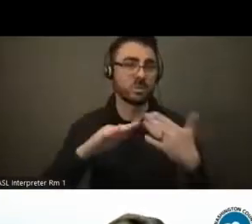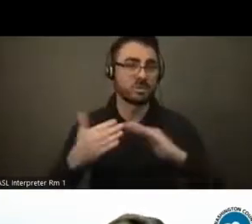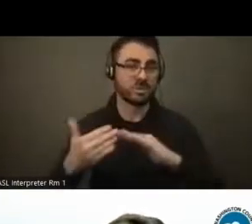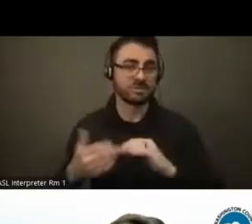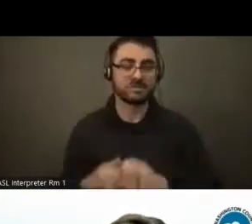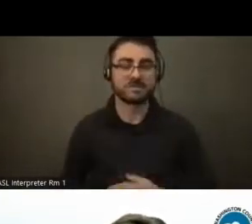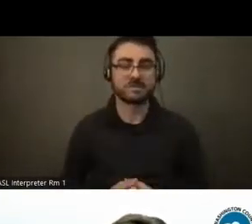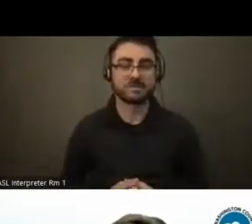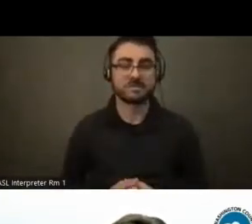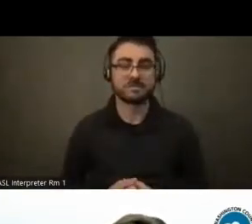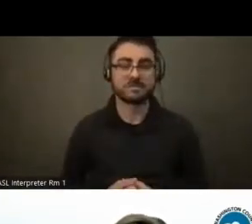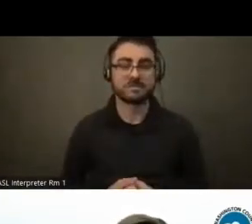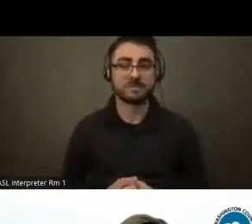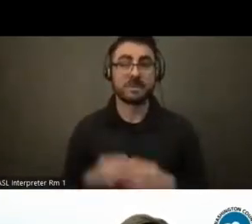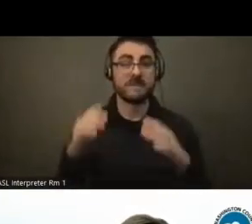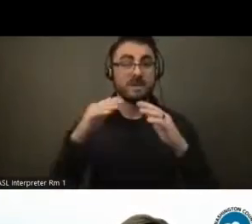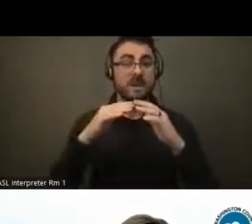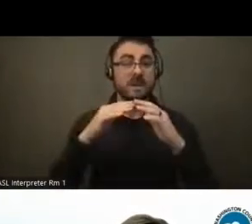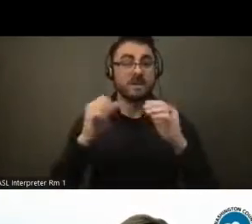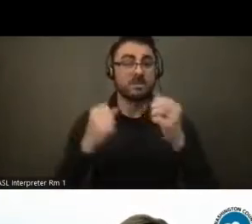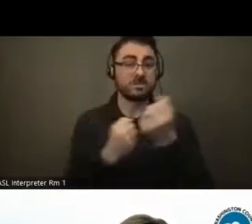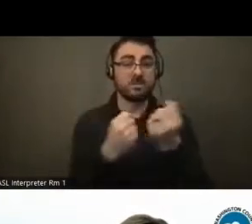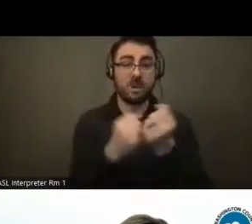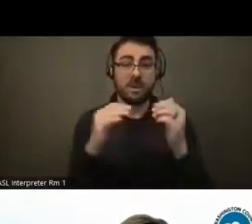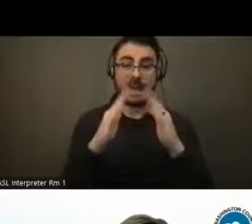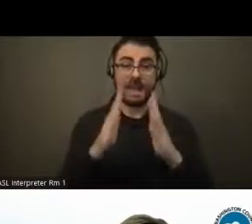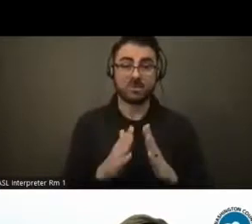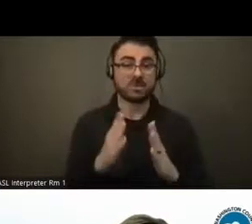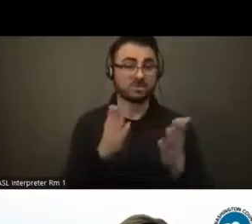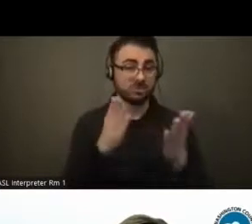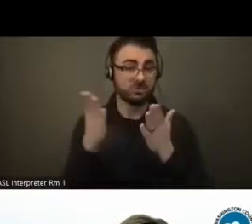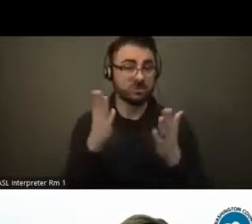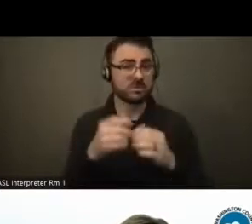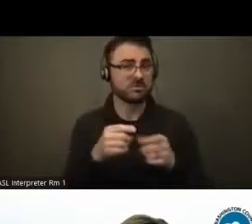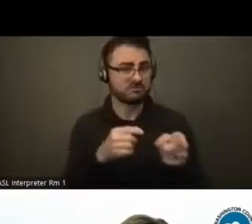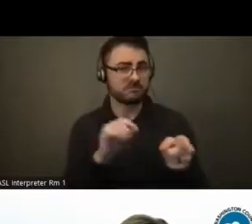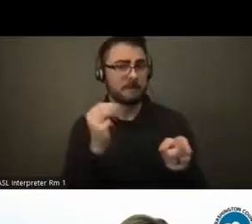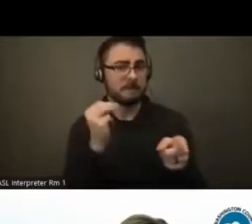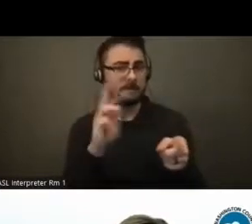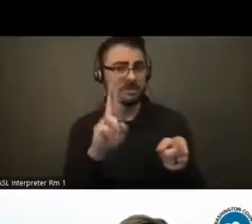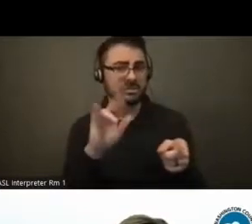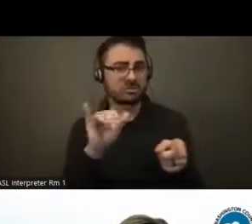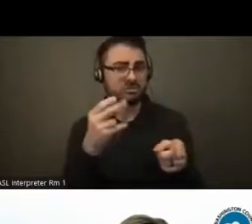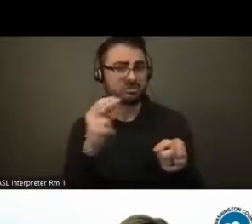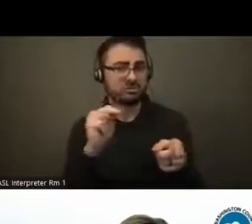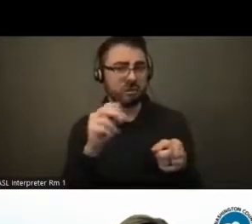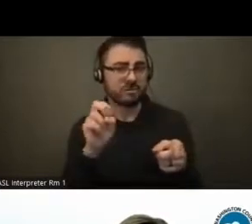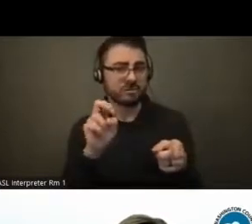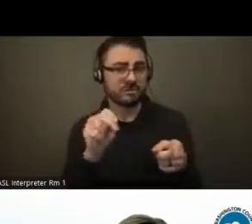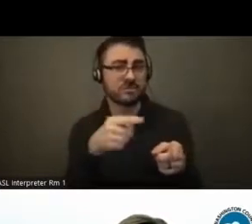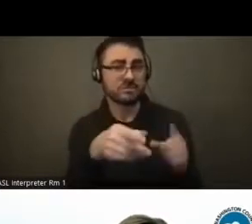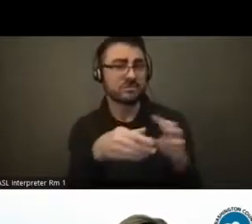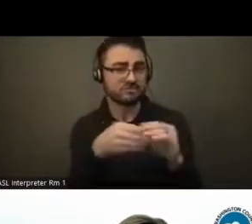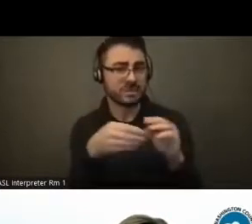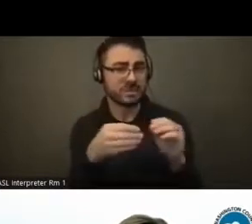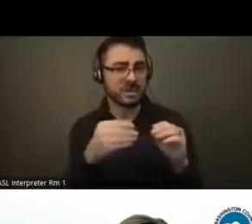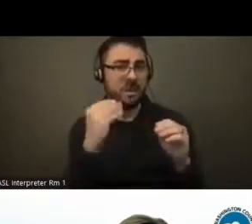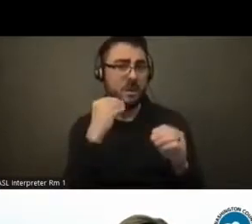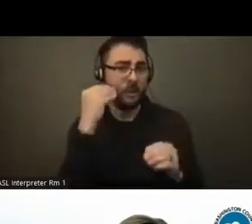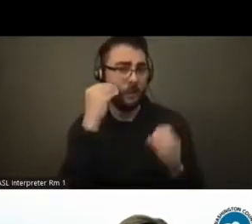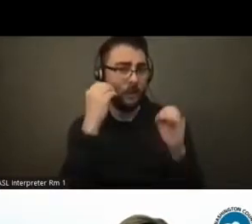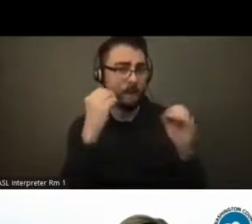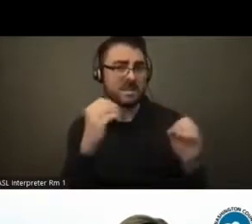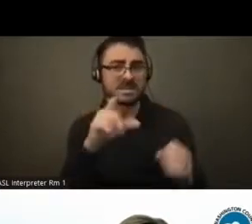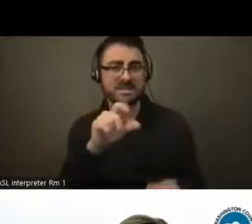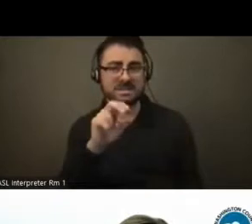supportive housing services. Mr. Johnson, you mentioned homelessness, and those services are vital for getting